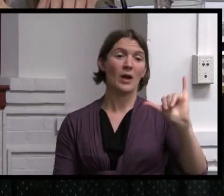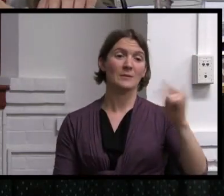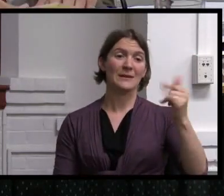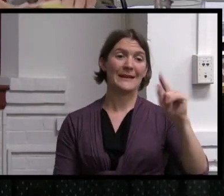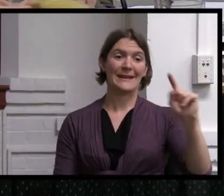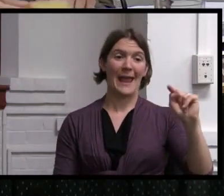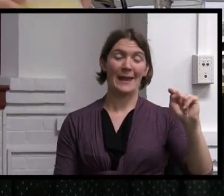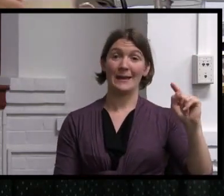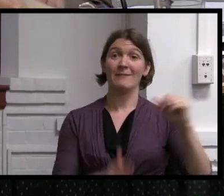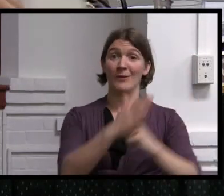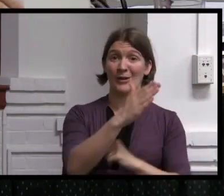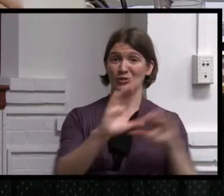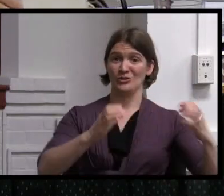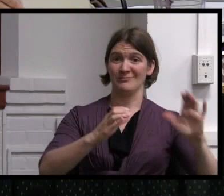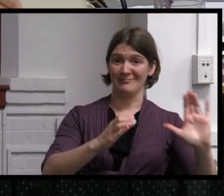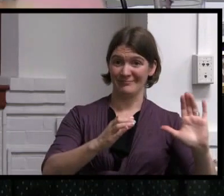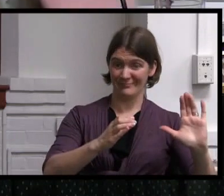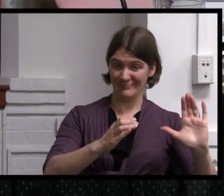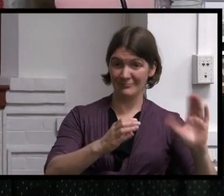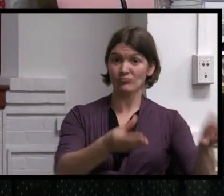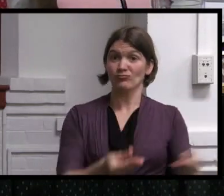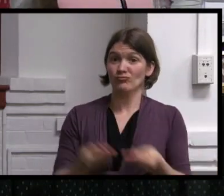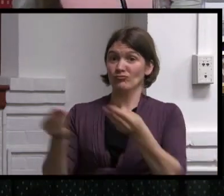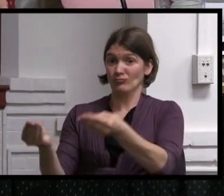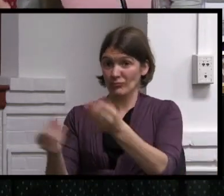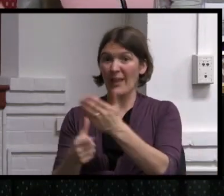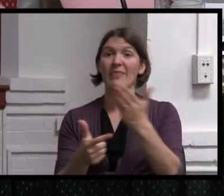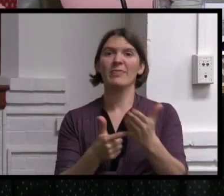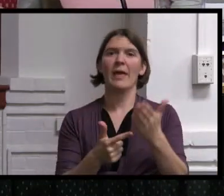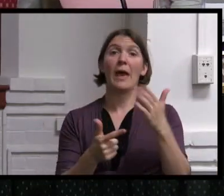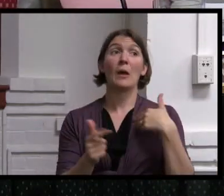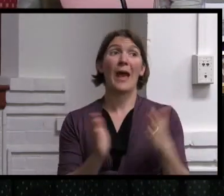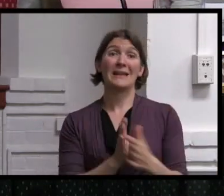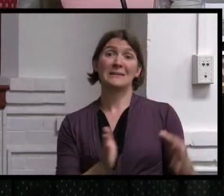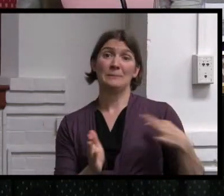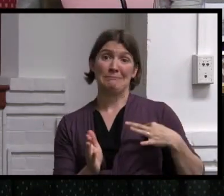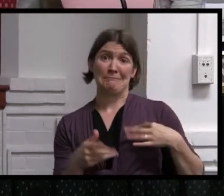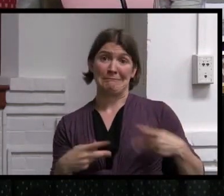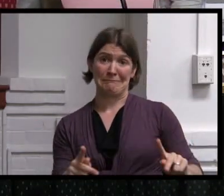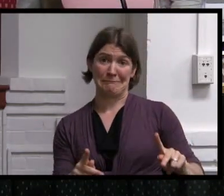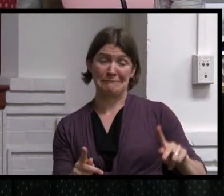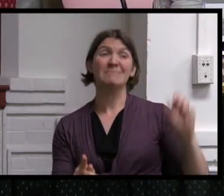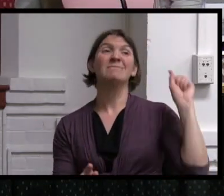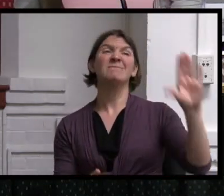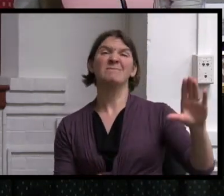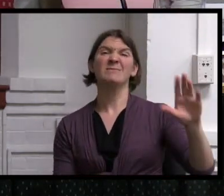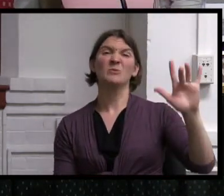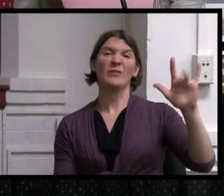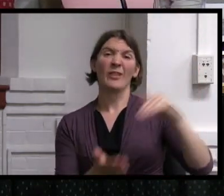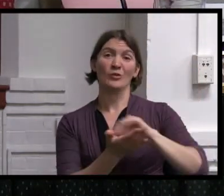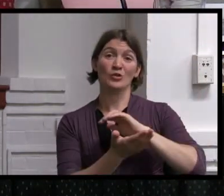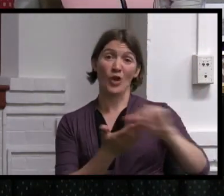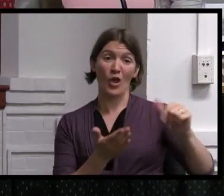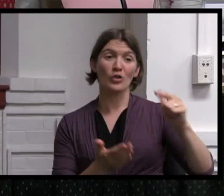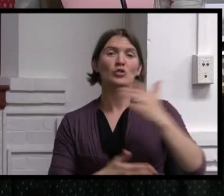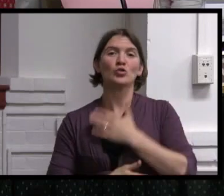Foundation. And then we are asking for permission to apply for a $25,000 recreational facilities grant from the